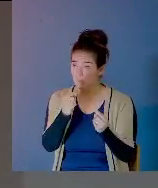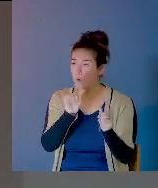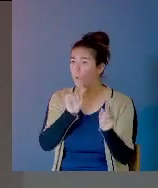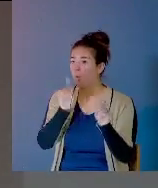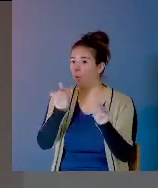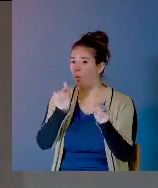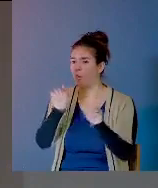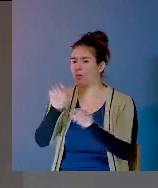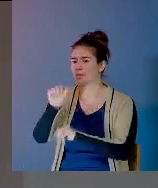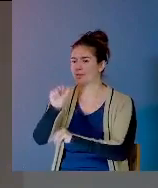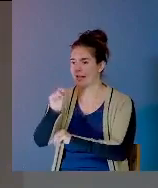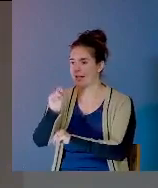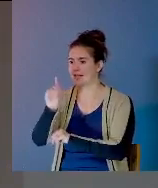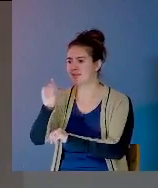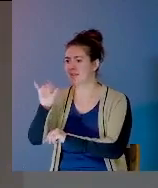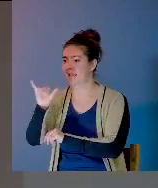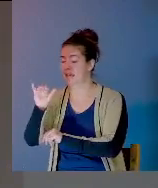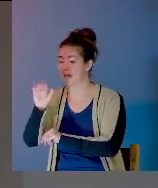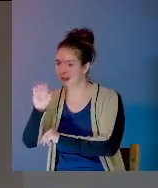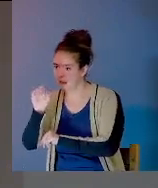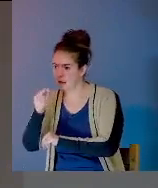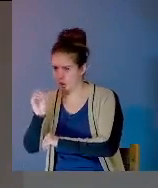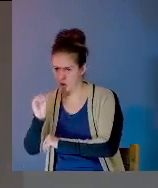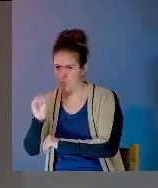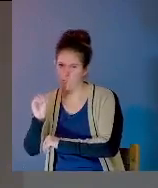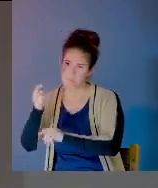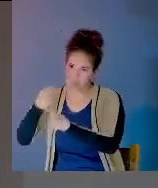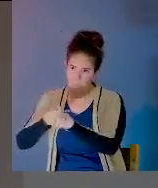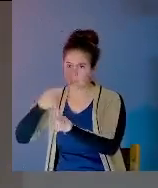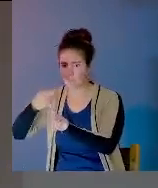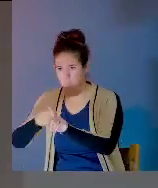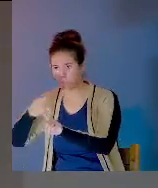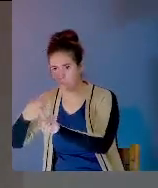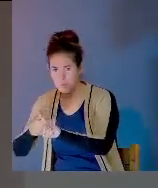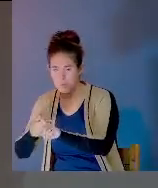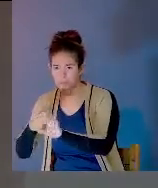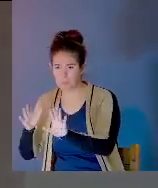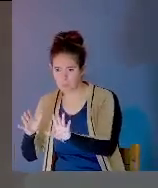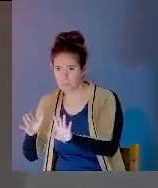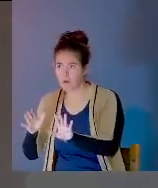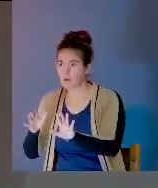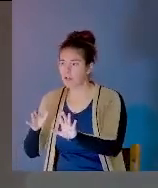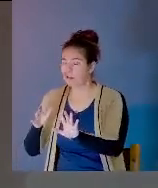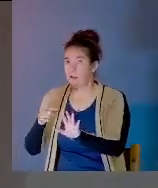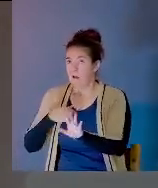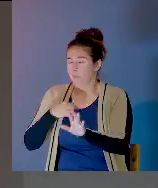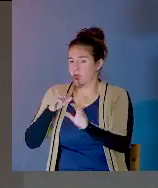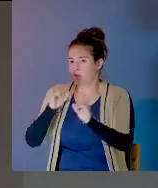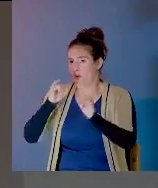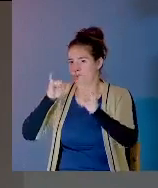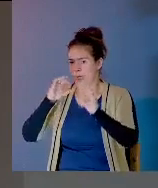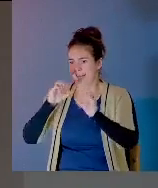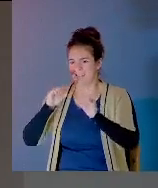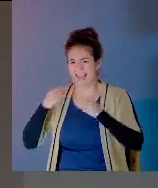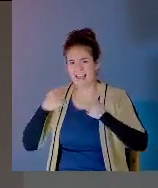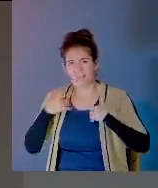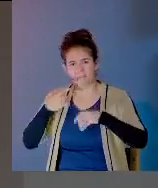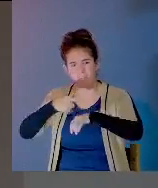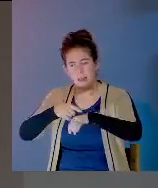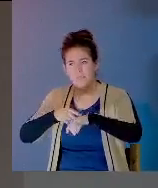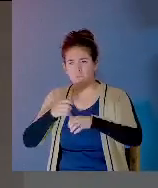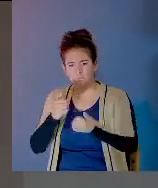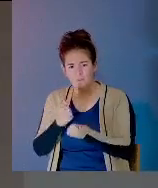help my brother, Daniel. And it's just amazing that the skateboard, I pray to God that more cities open up